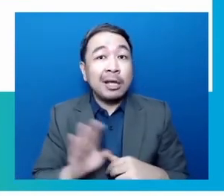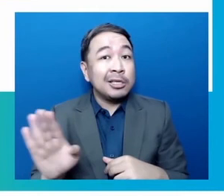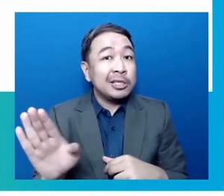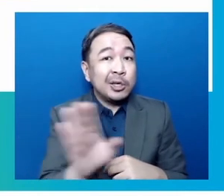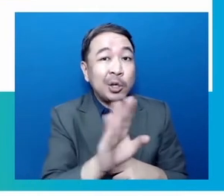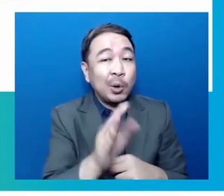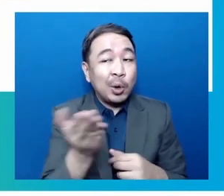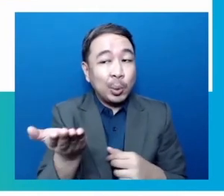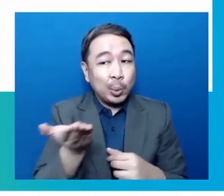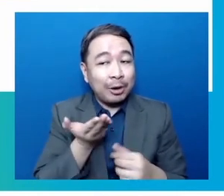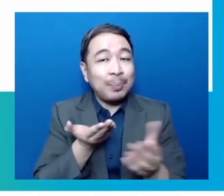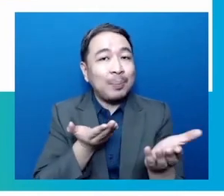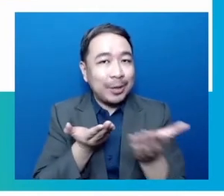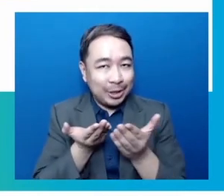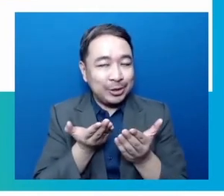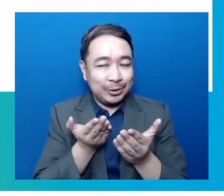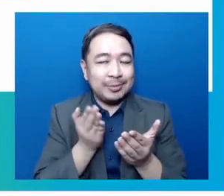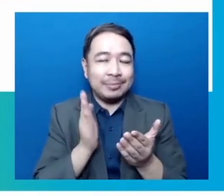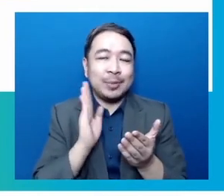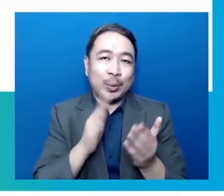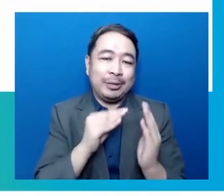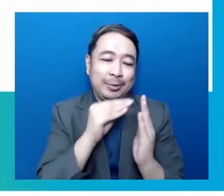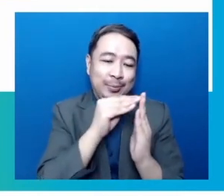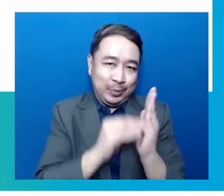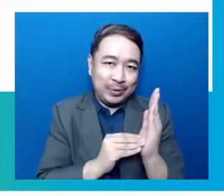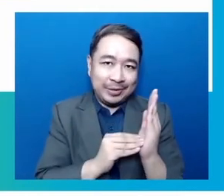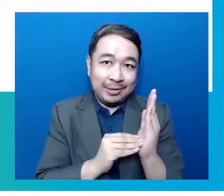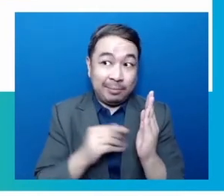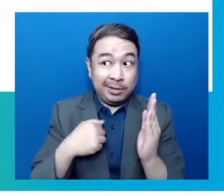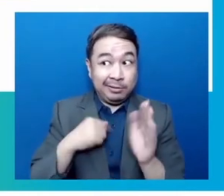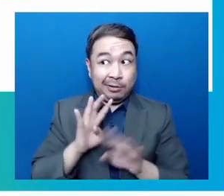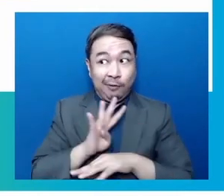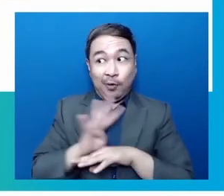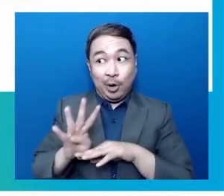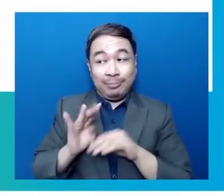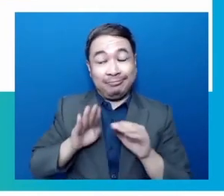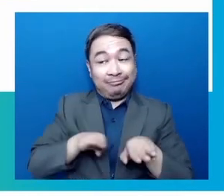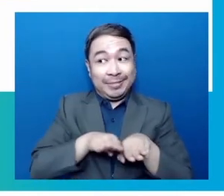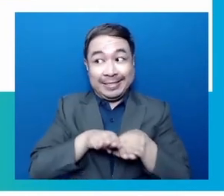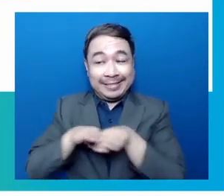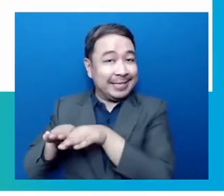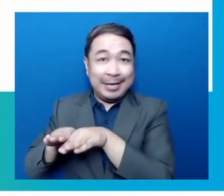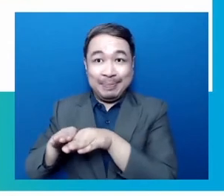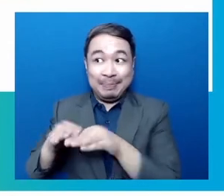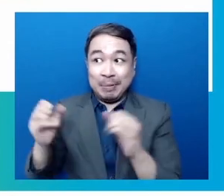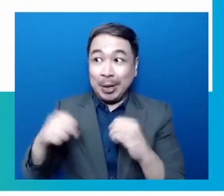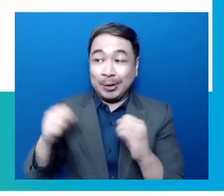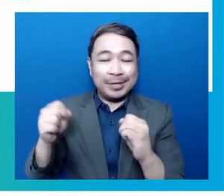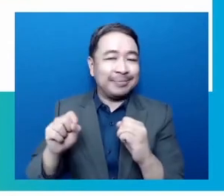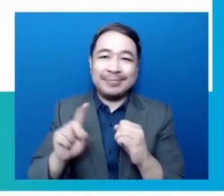but I can guarantee you that I do consider them, there's no doubt.